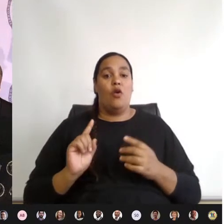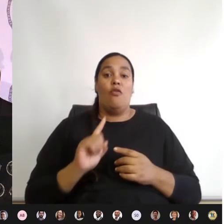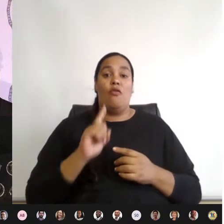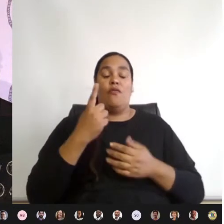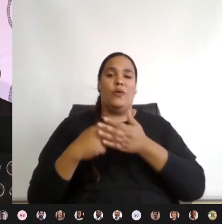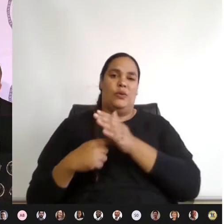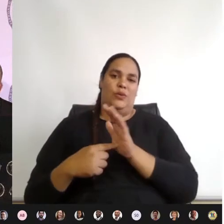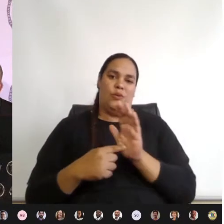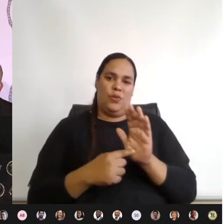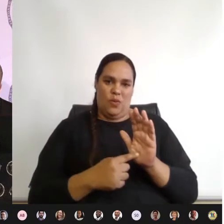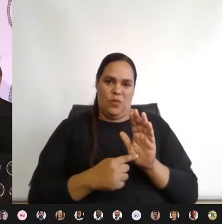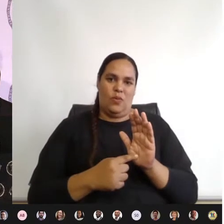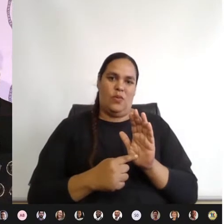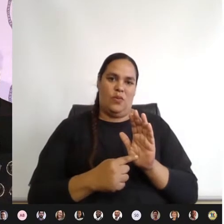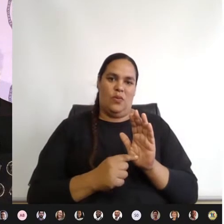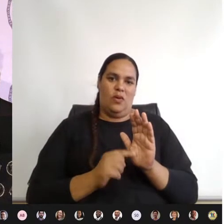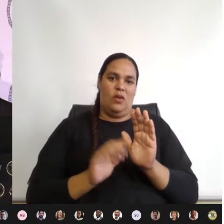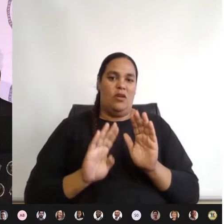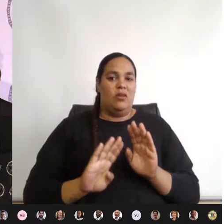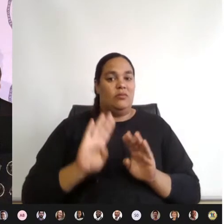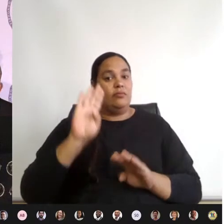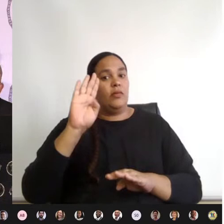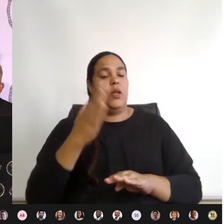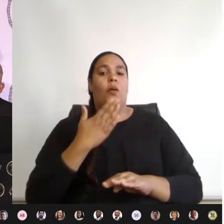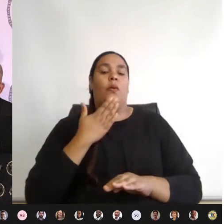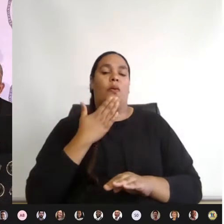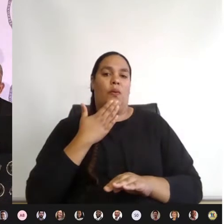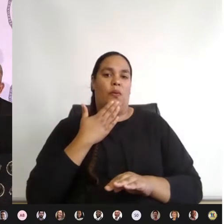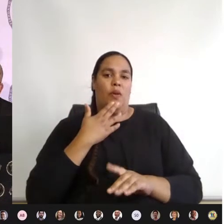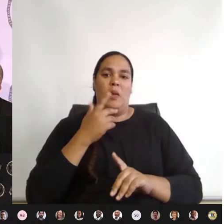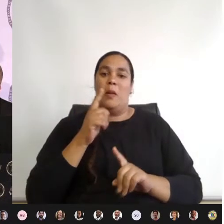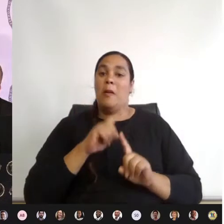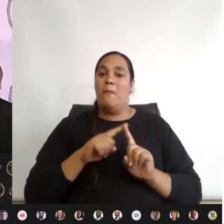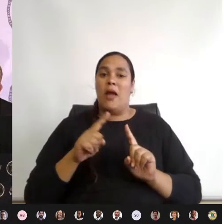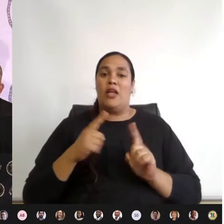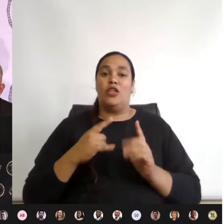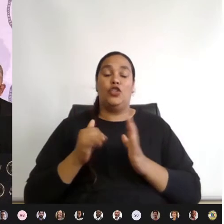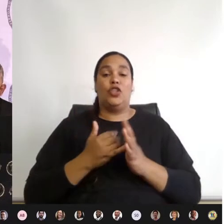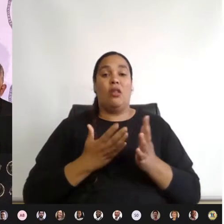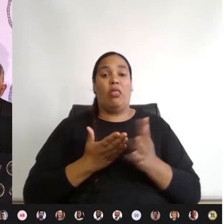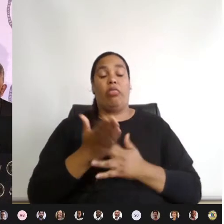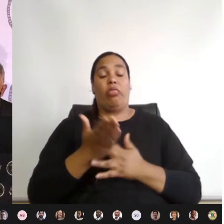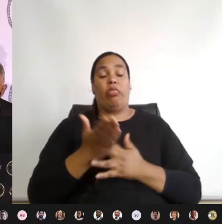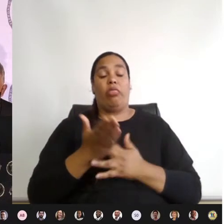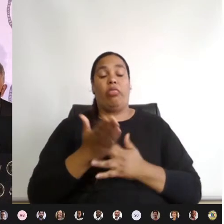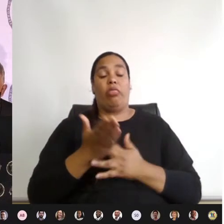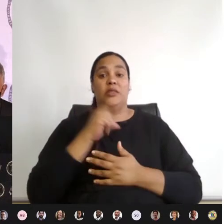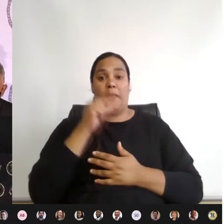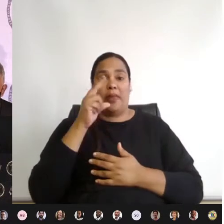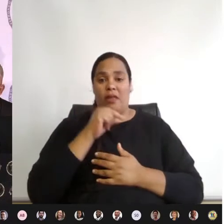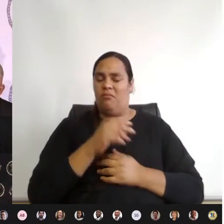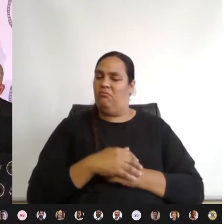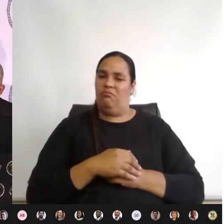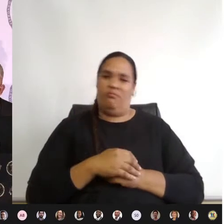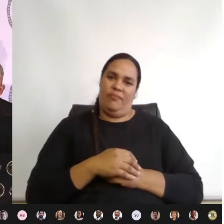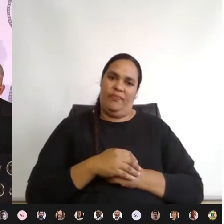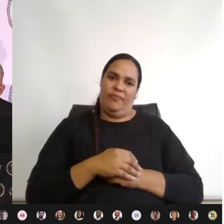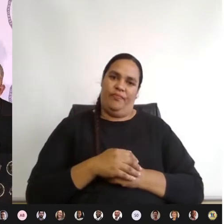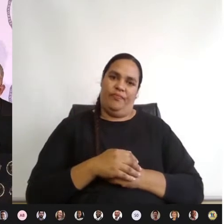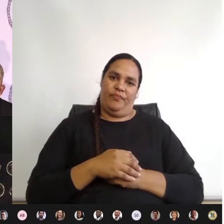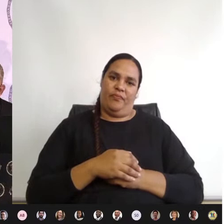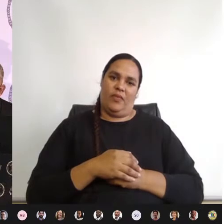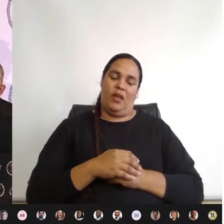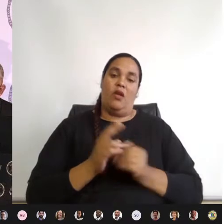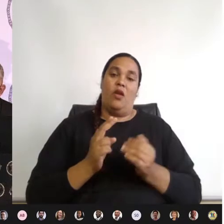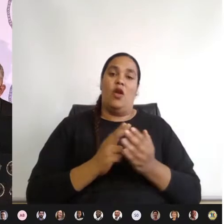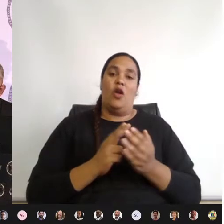indicating by a show of hand, but we don't speak and the honorable members in the chamber,